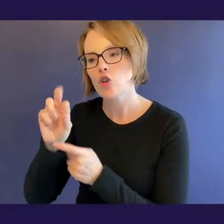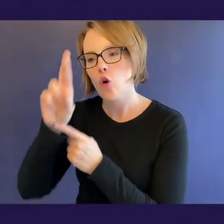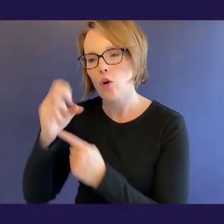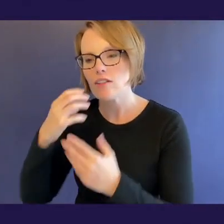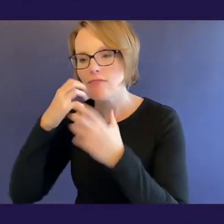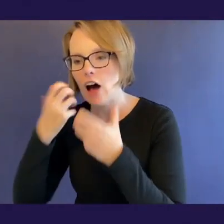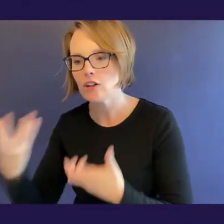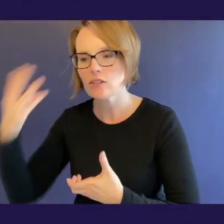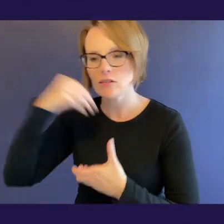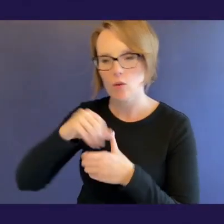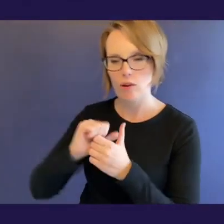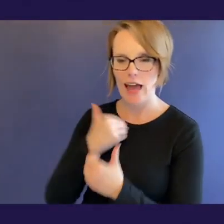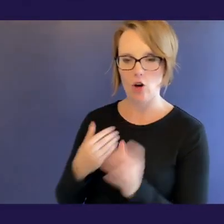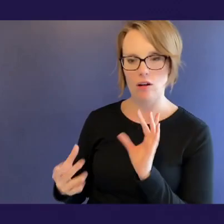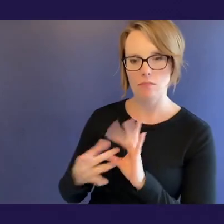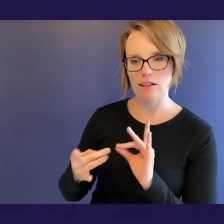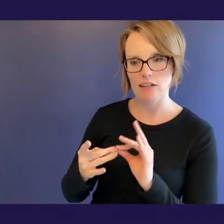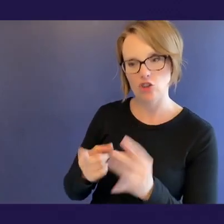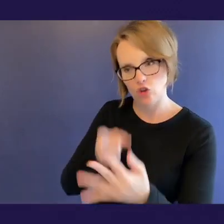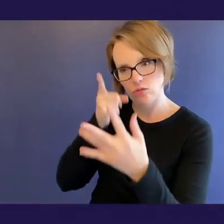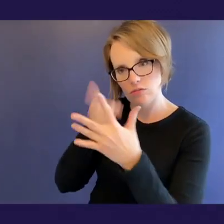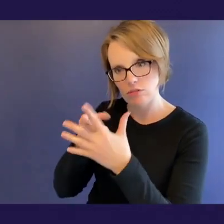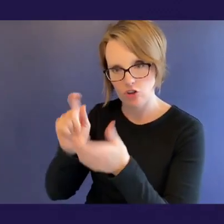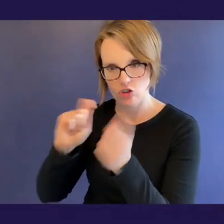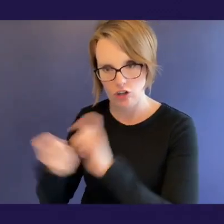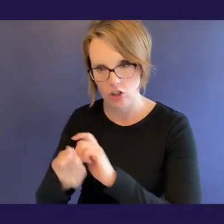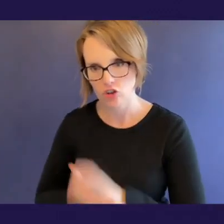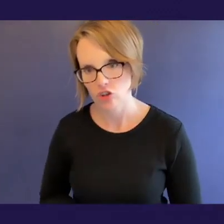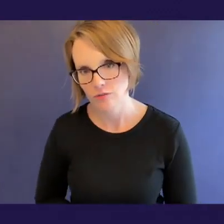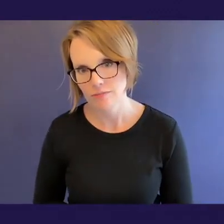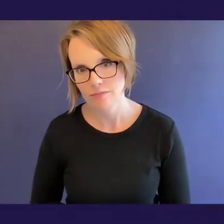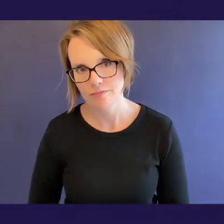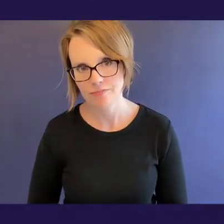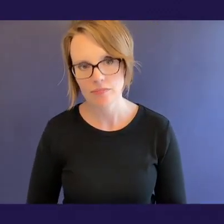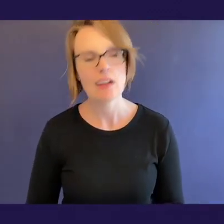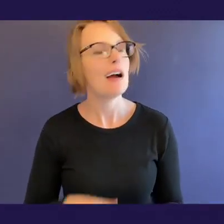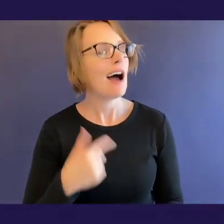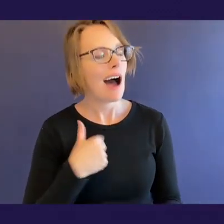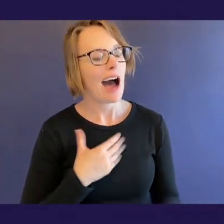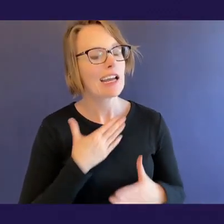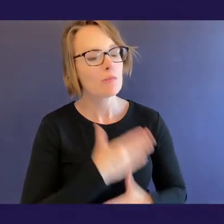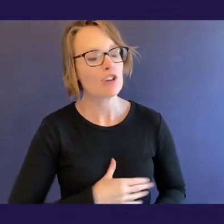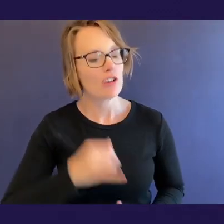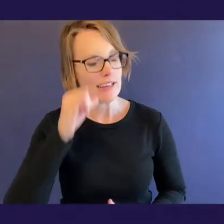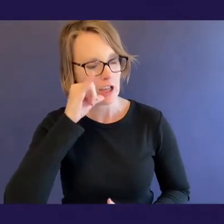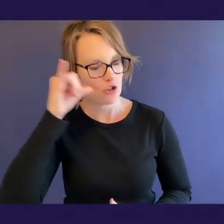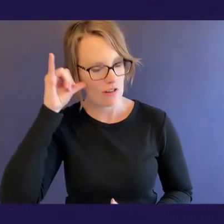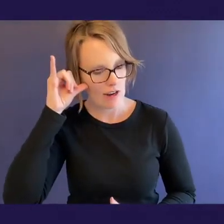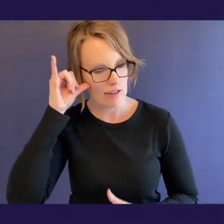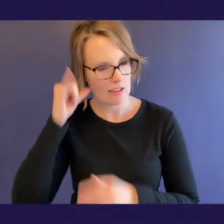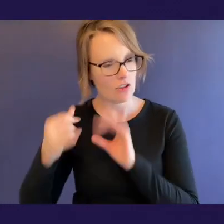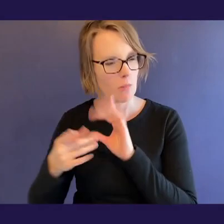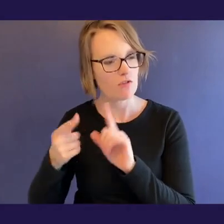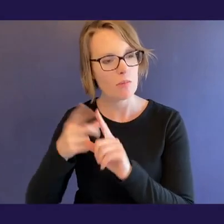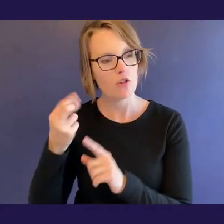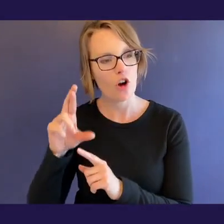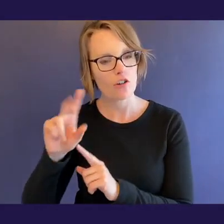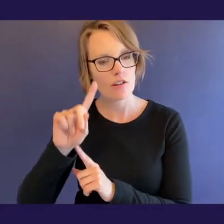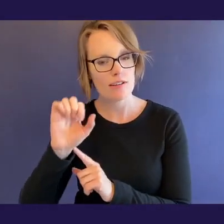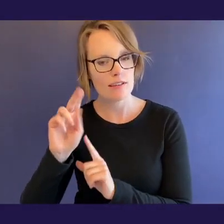Along those lines, I appreciated the comments yesterday from Dr. Zink, not to give up on people, to keep engaging, and